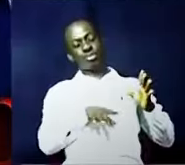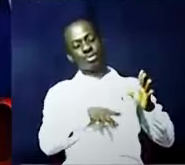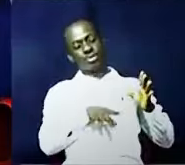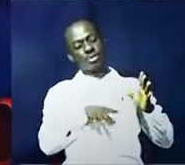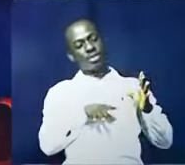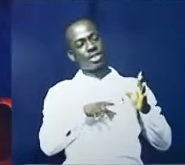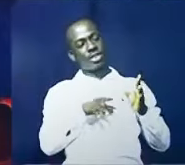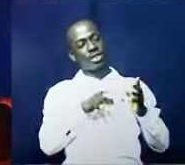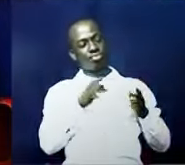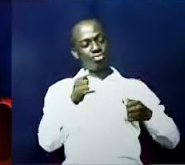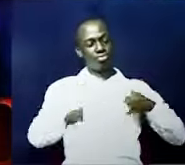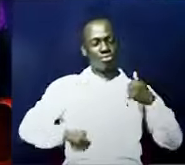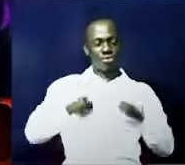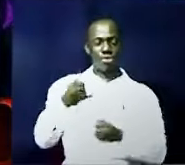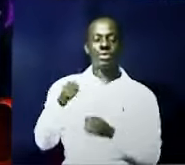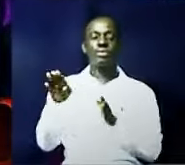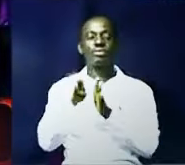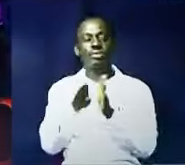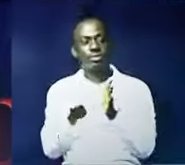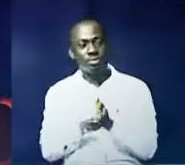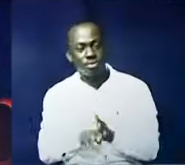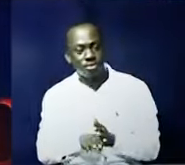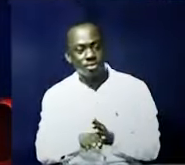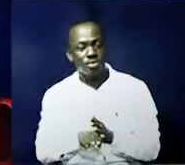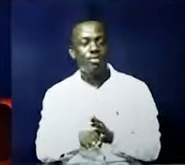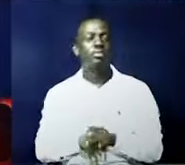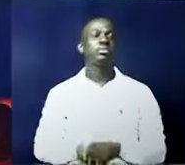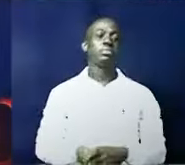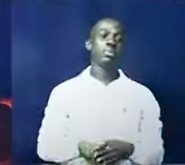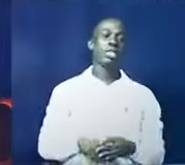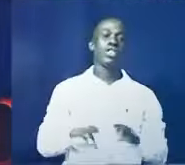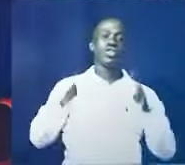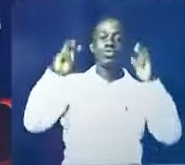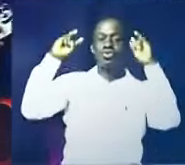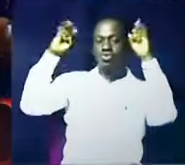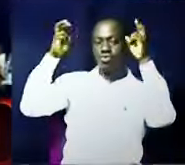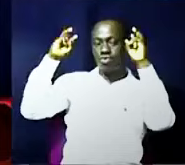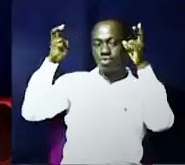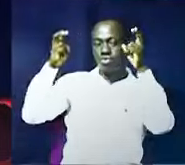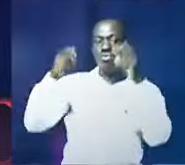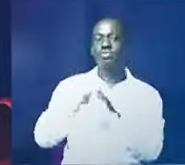So the topic could be, Lord, teach us to pray.